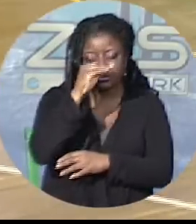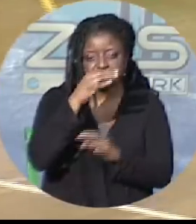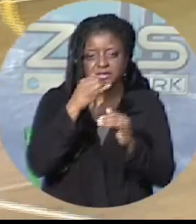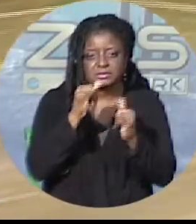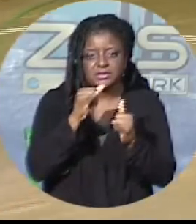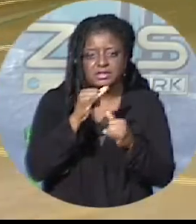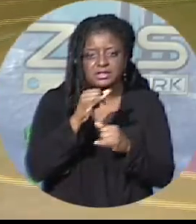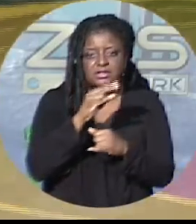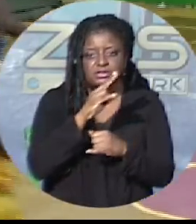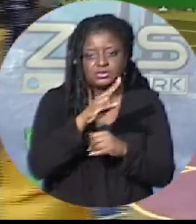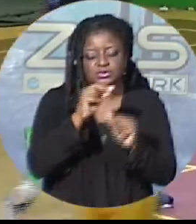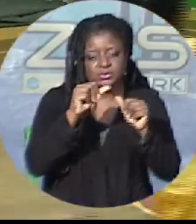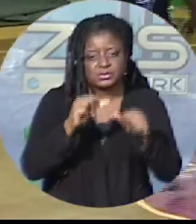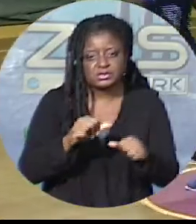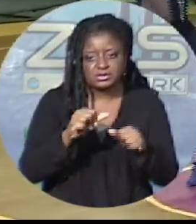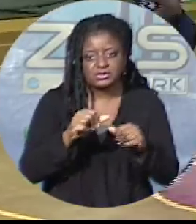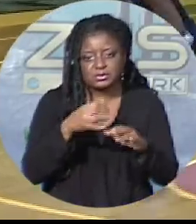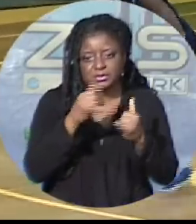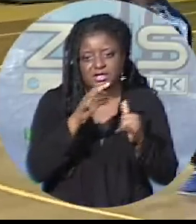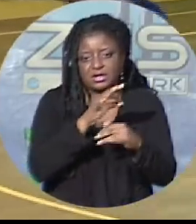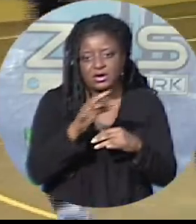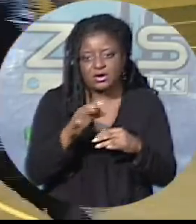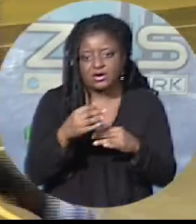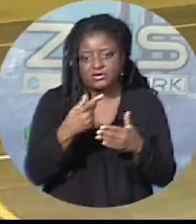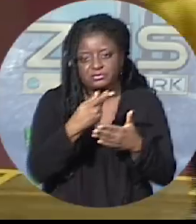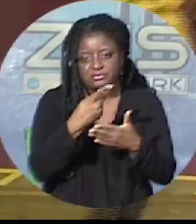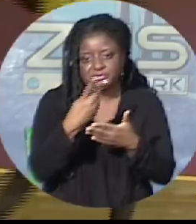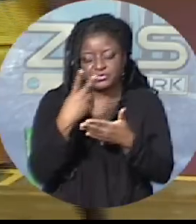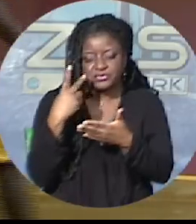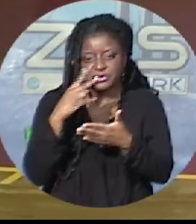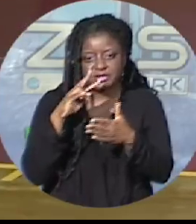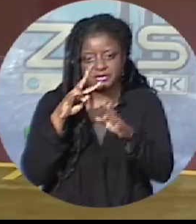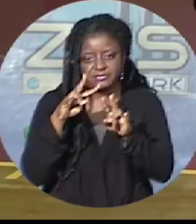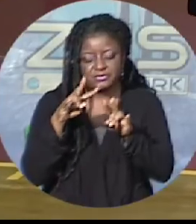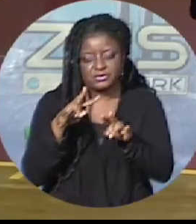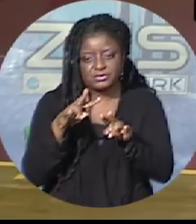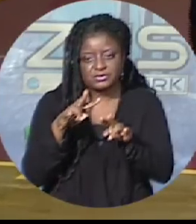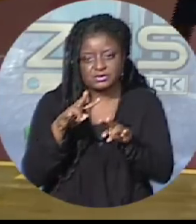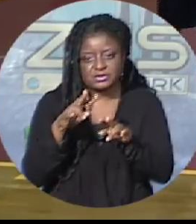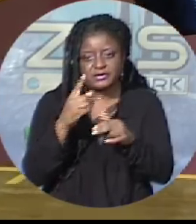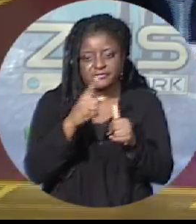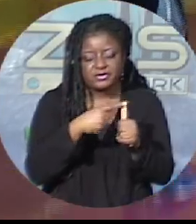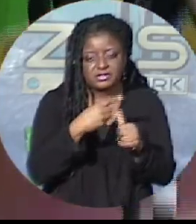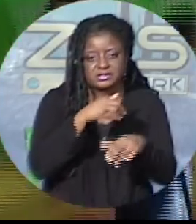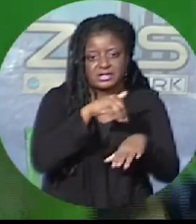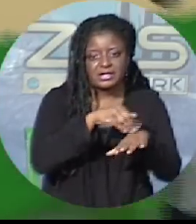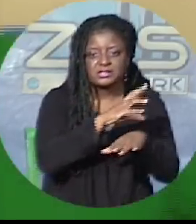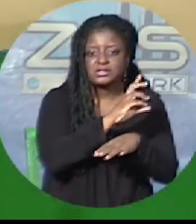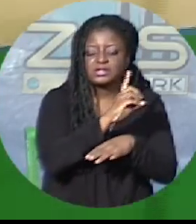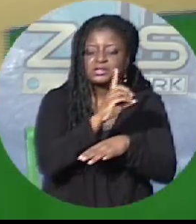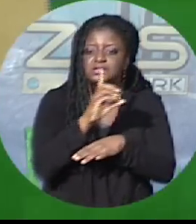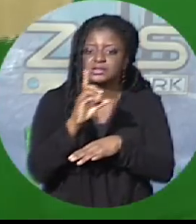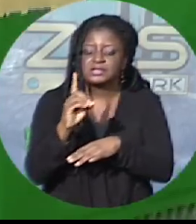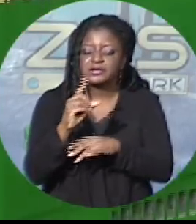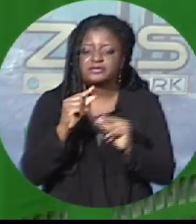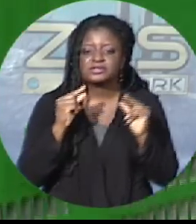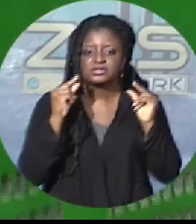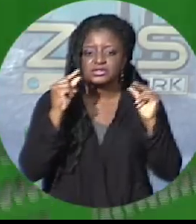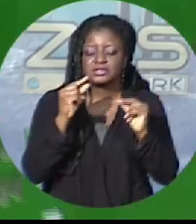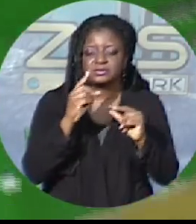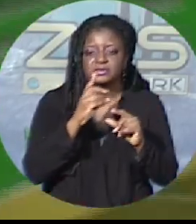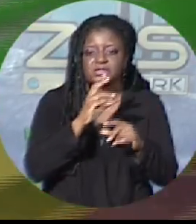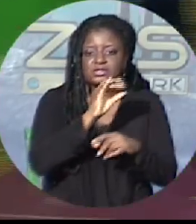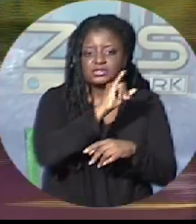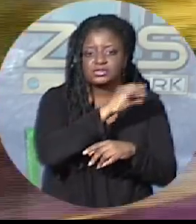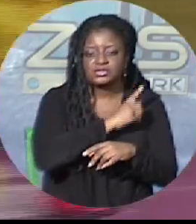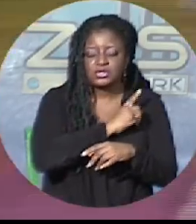two potential playoff previews on the court. First up at the Donald Davis Gym, the defending champion Doris